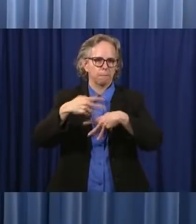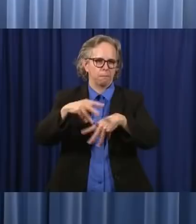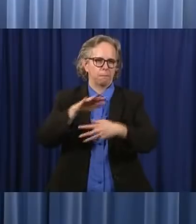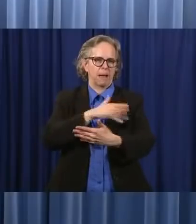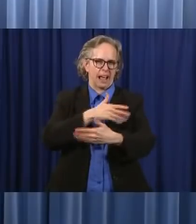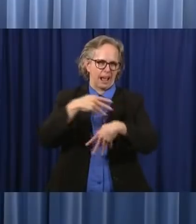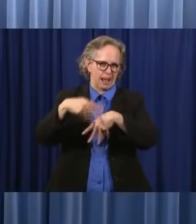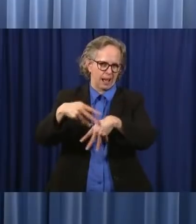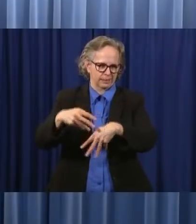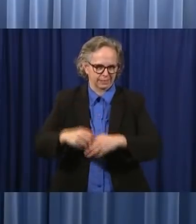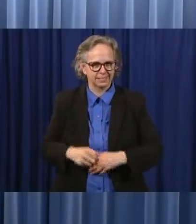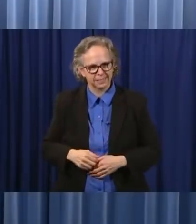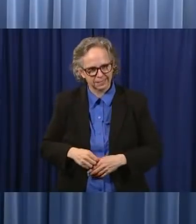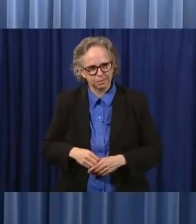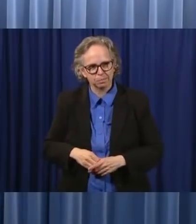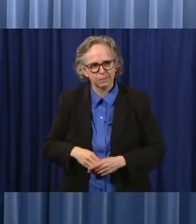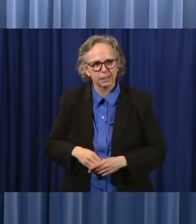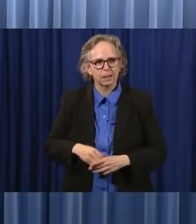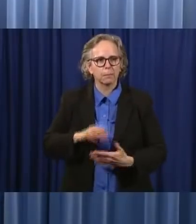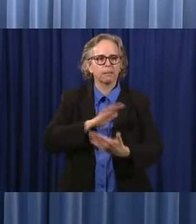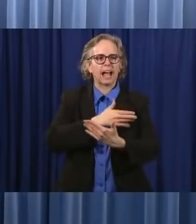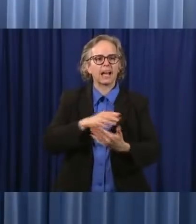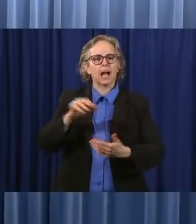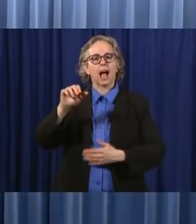rendition of Amazing Grace.